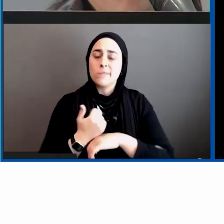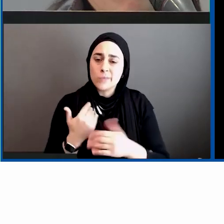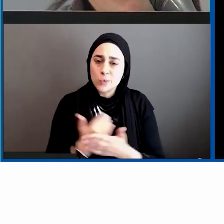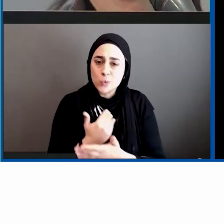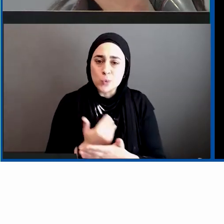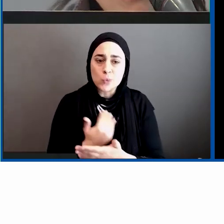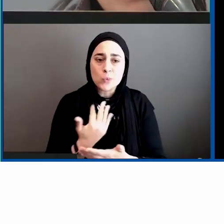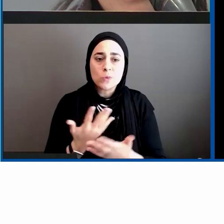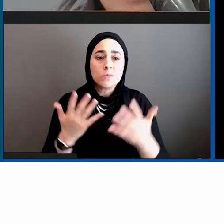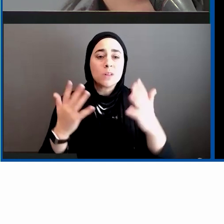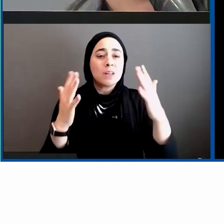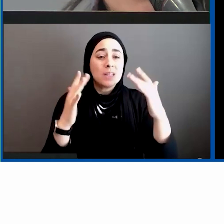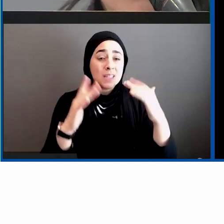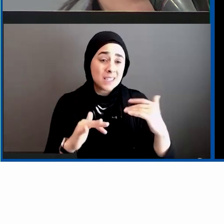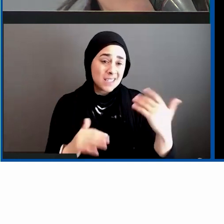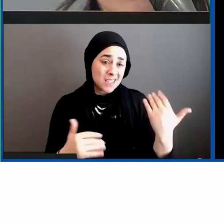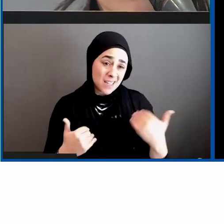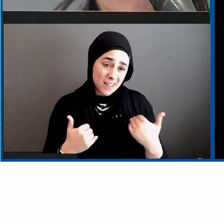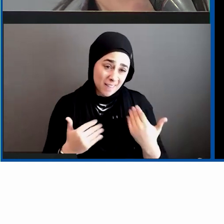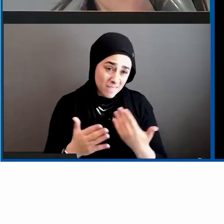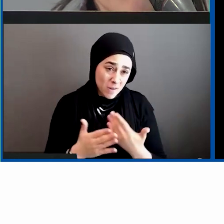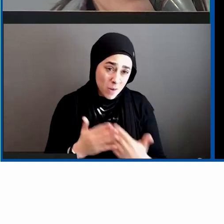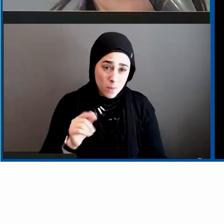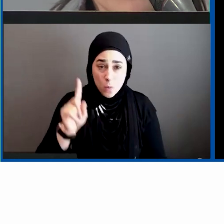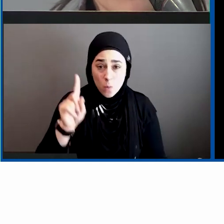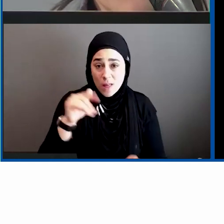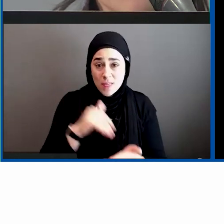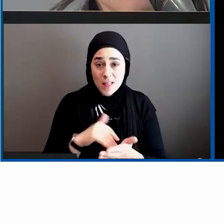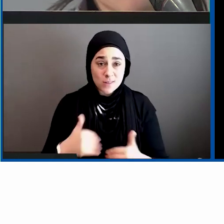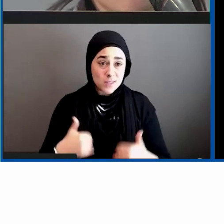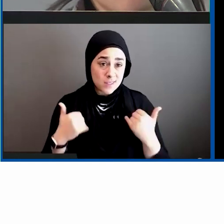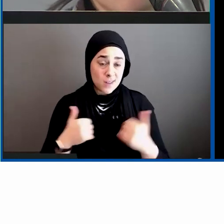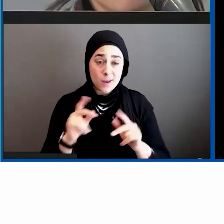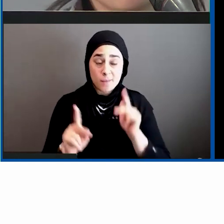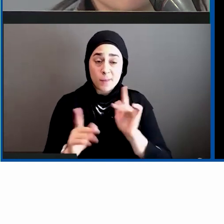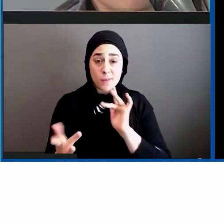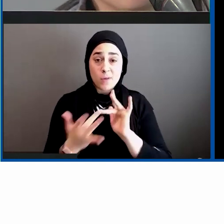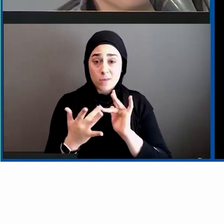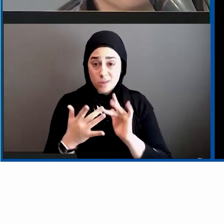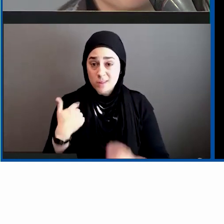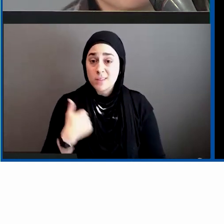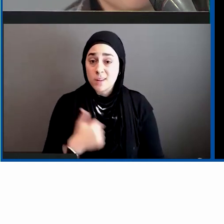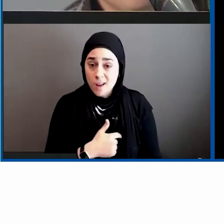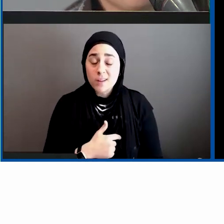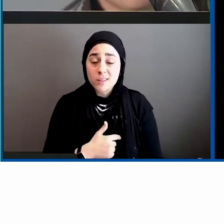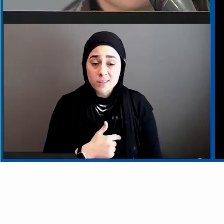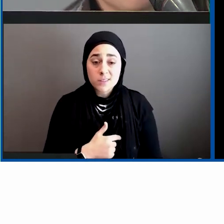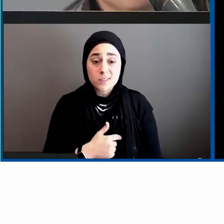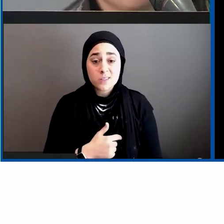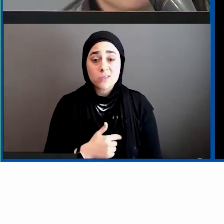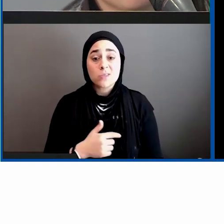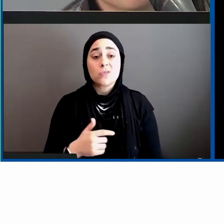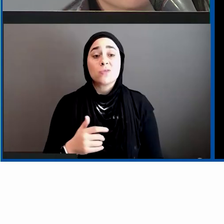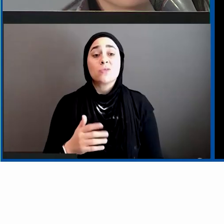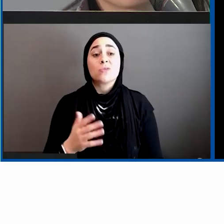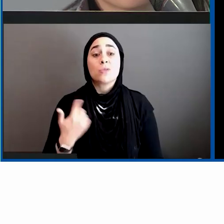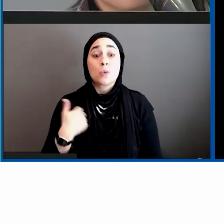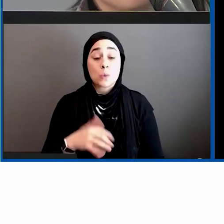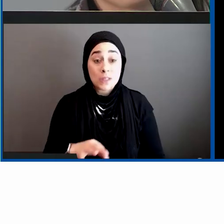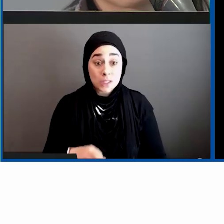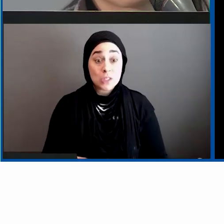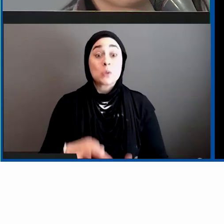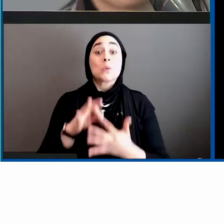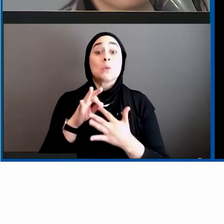had almost 1,000 young people contacting us, and then when we say we have unique legal